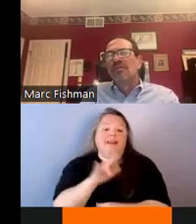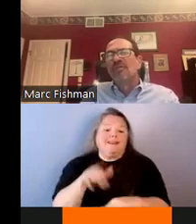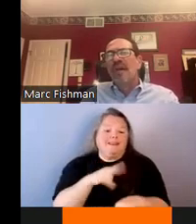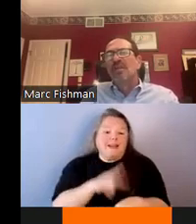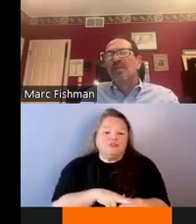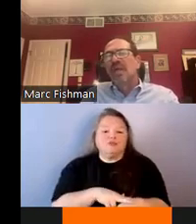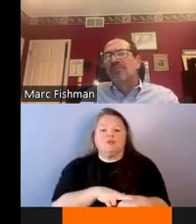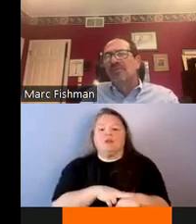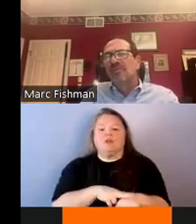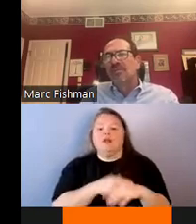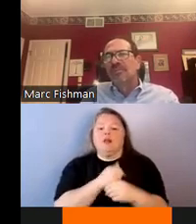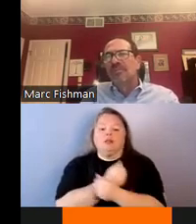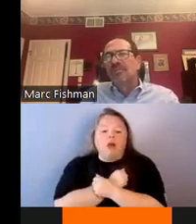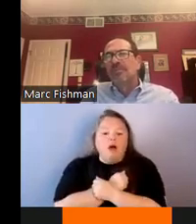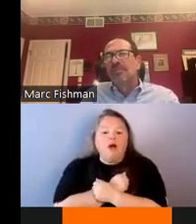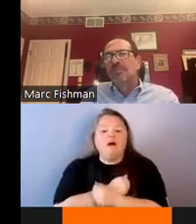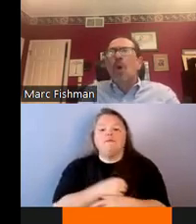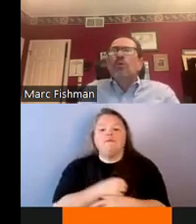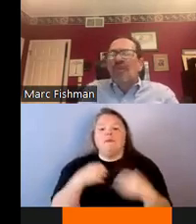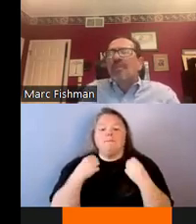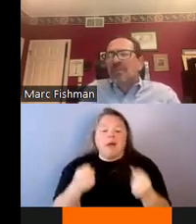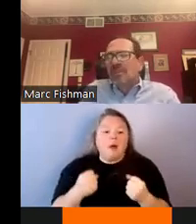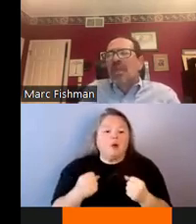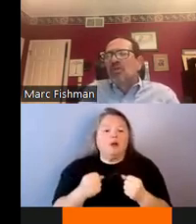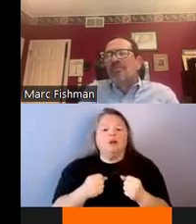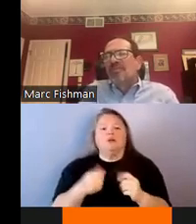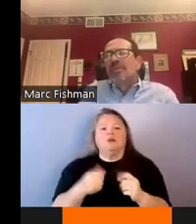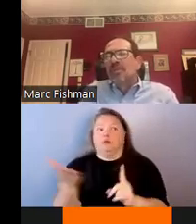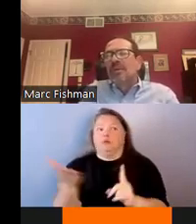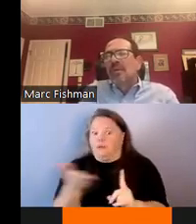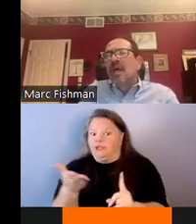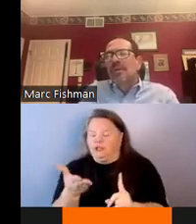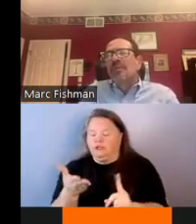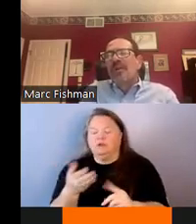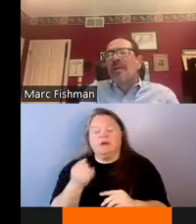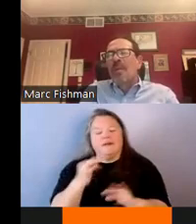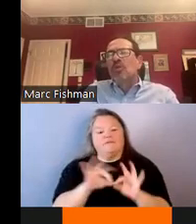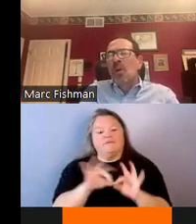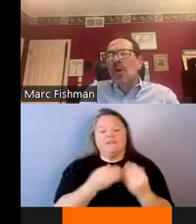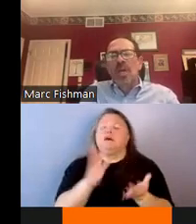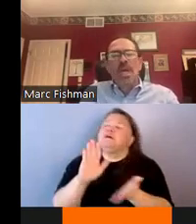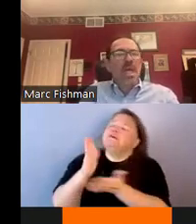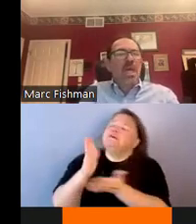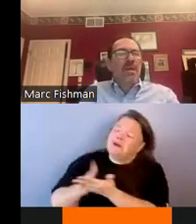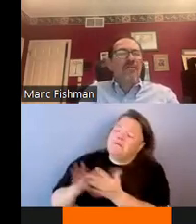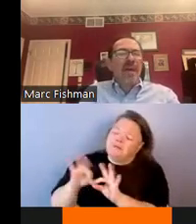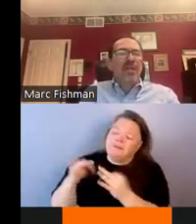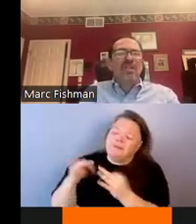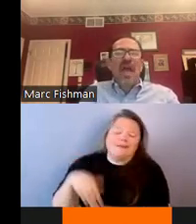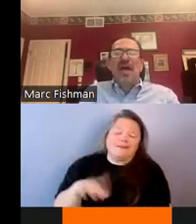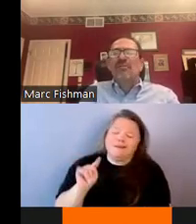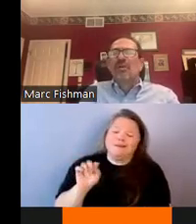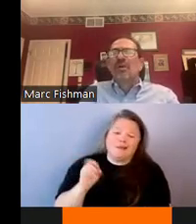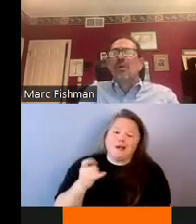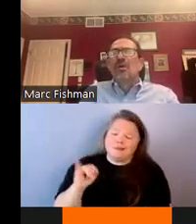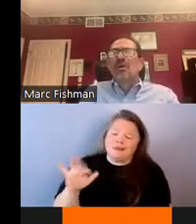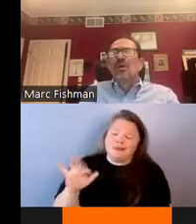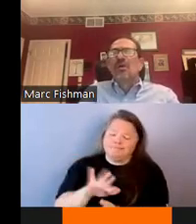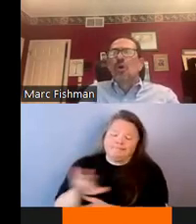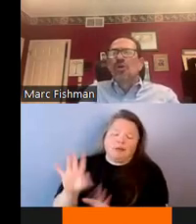leverage that families have. Most families. I mean, there are some families that are toxic, but on the most part, families